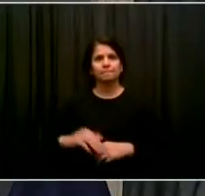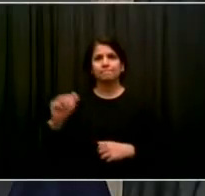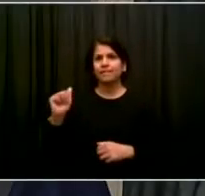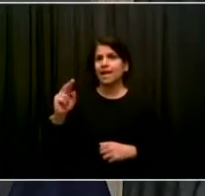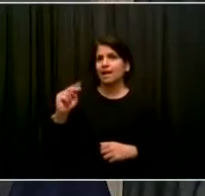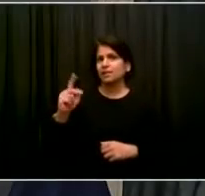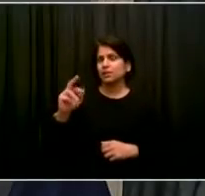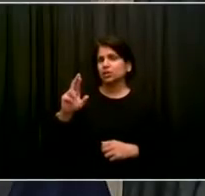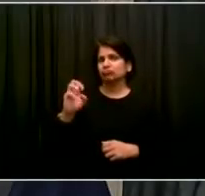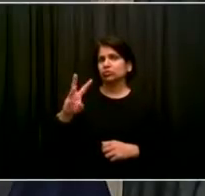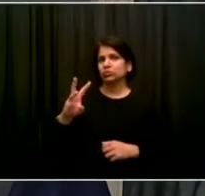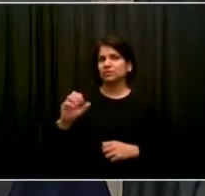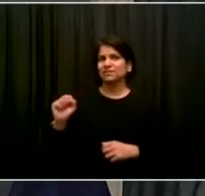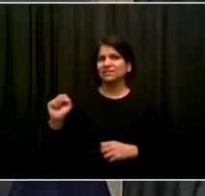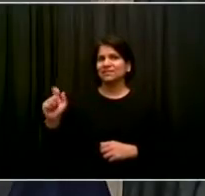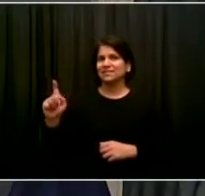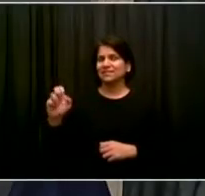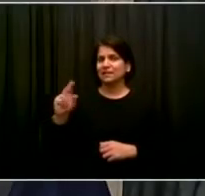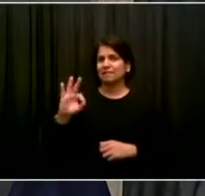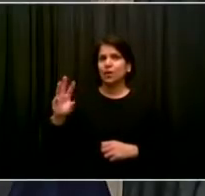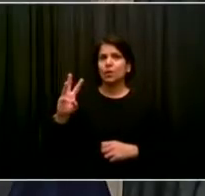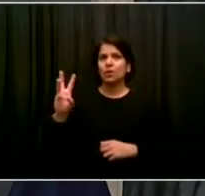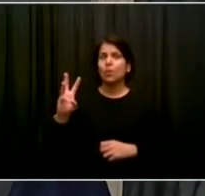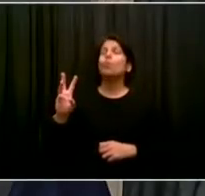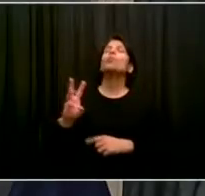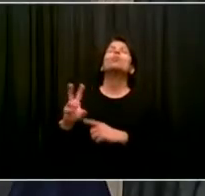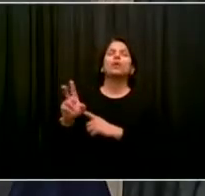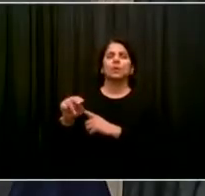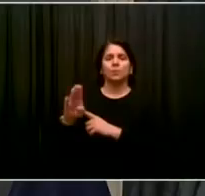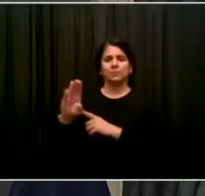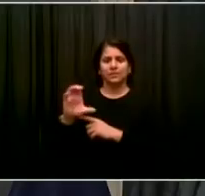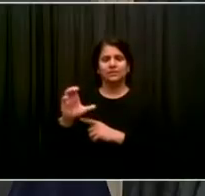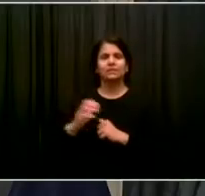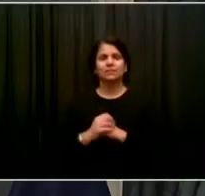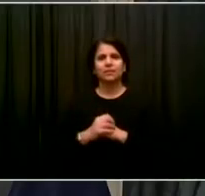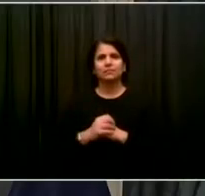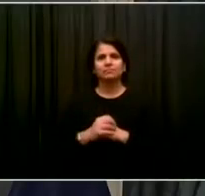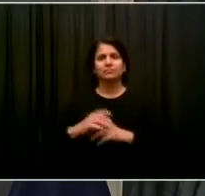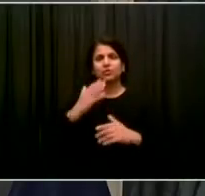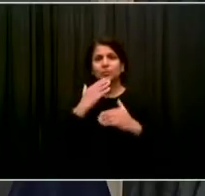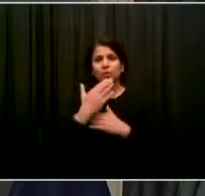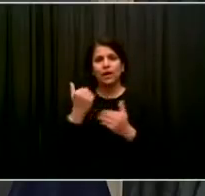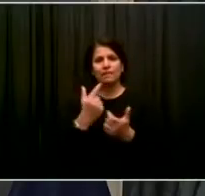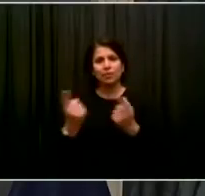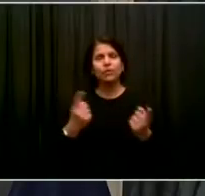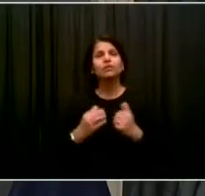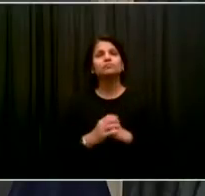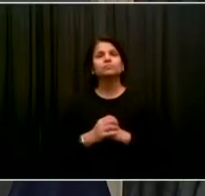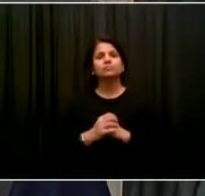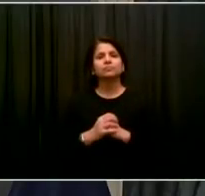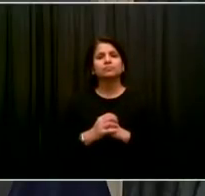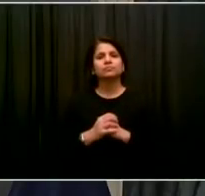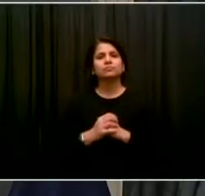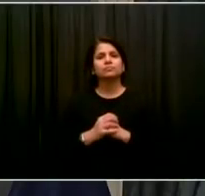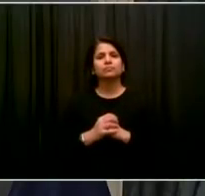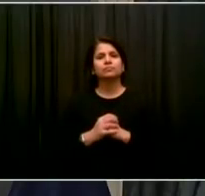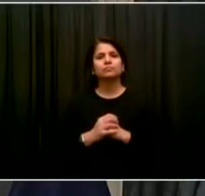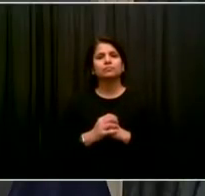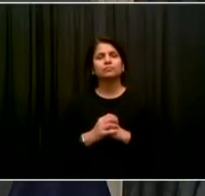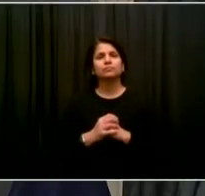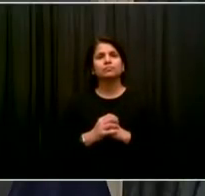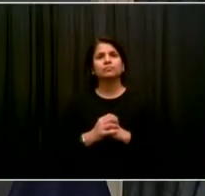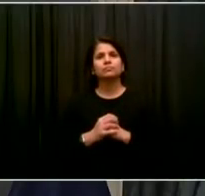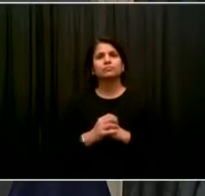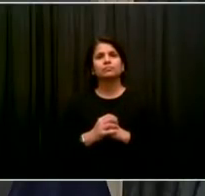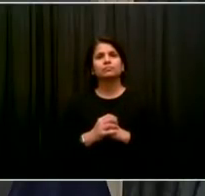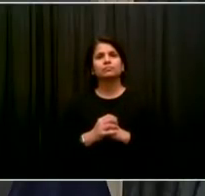WNBC. Good morning, Mr. Mayor, and all the gathered folks at City Hall. On the issue of attendance,